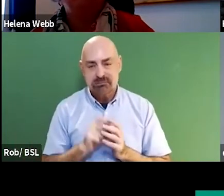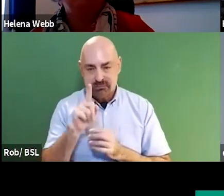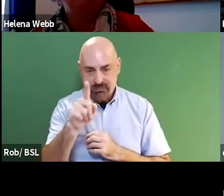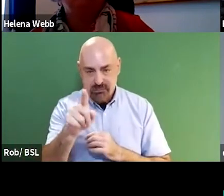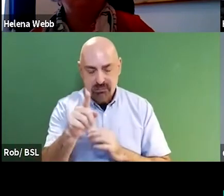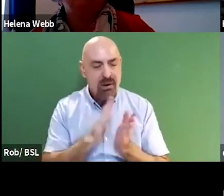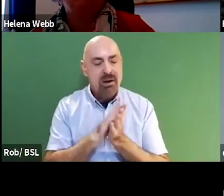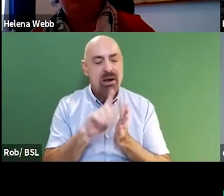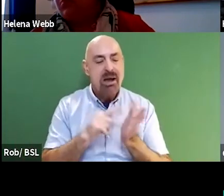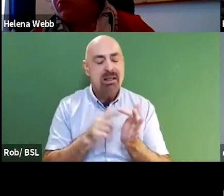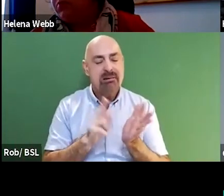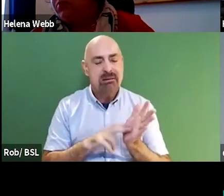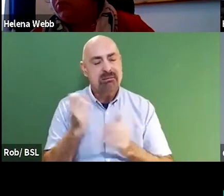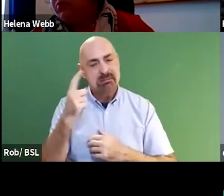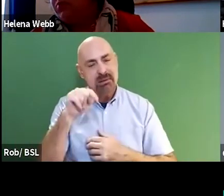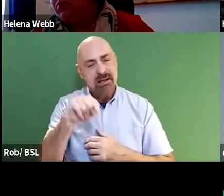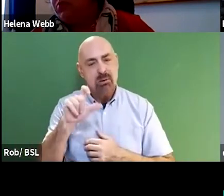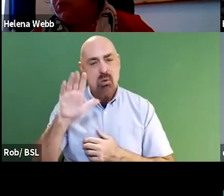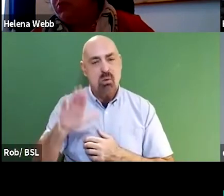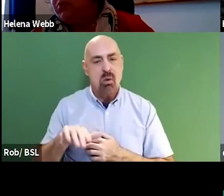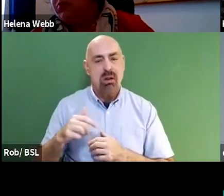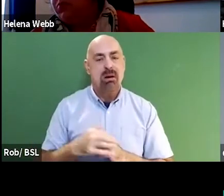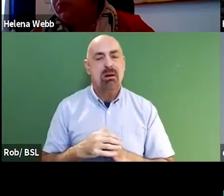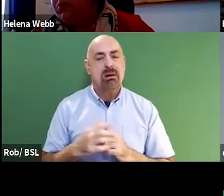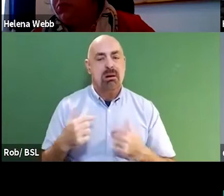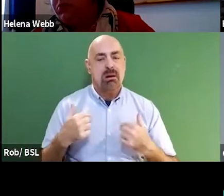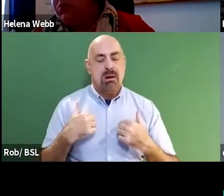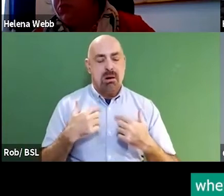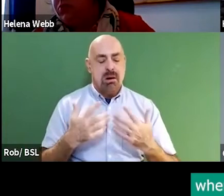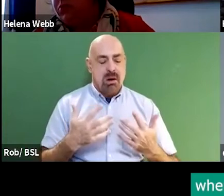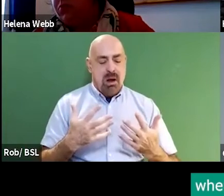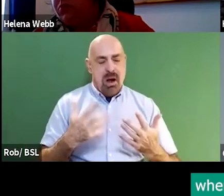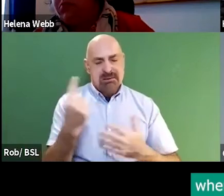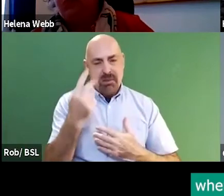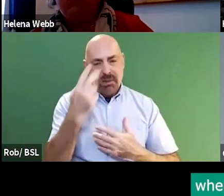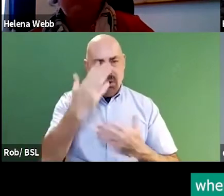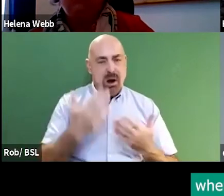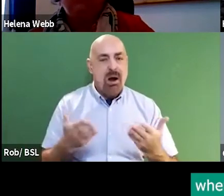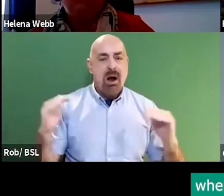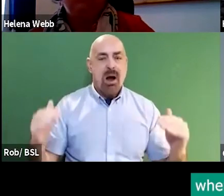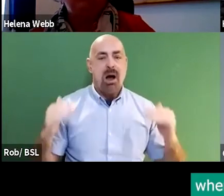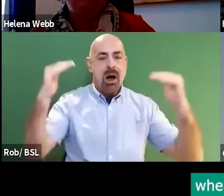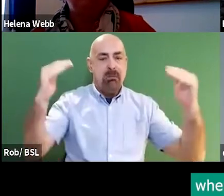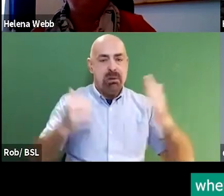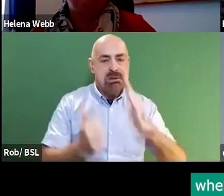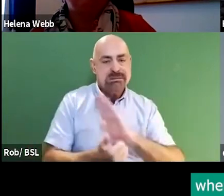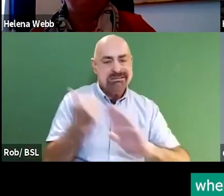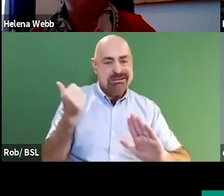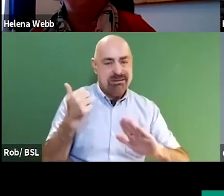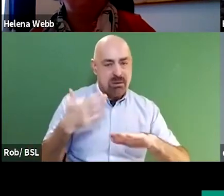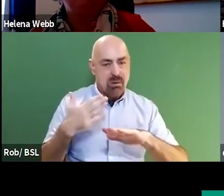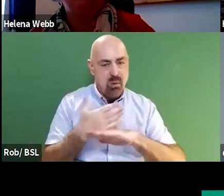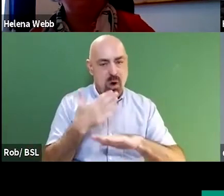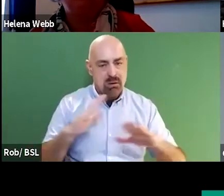Cornwall as well, we have, along with upskilling the workforce when we moved to a family hub model, we also